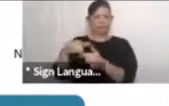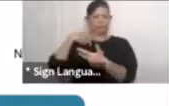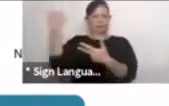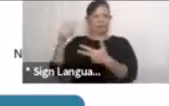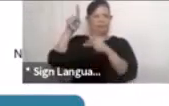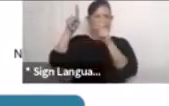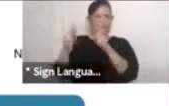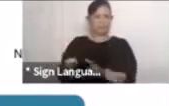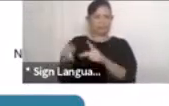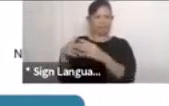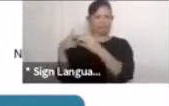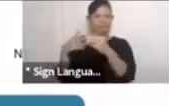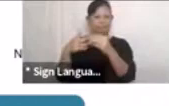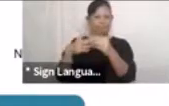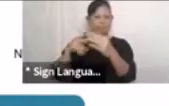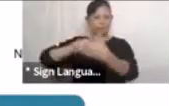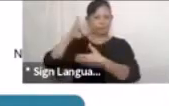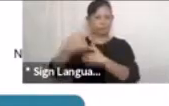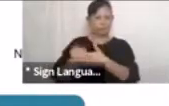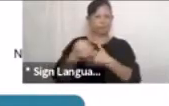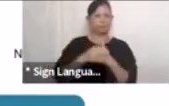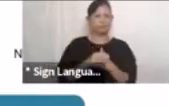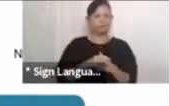now. I must also thank